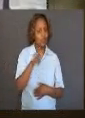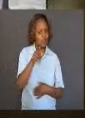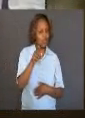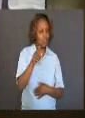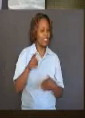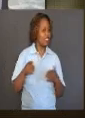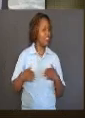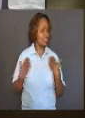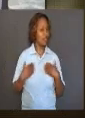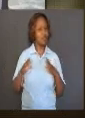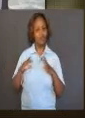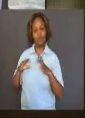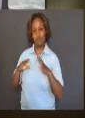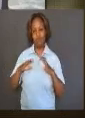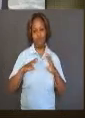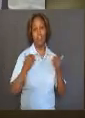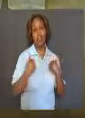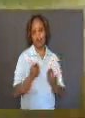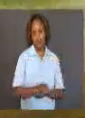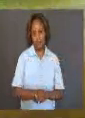a nice holiday.